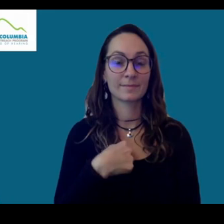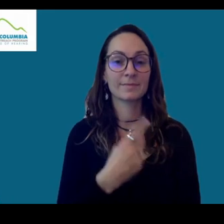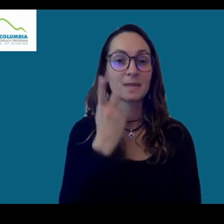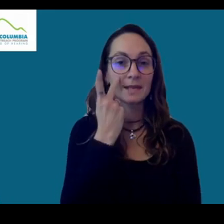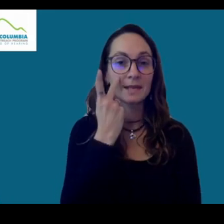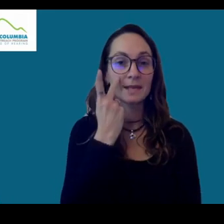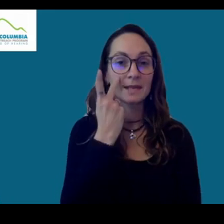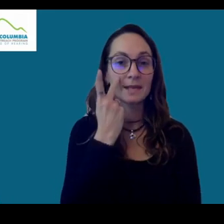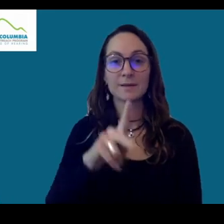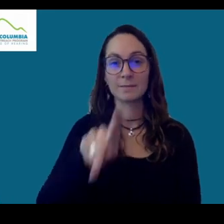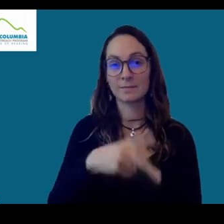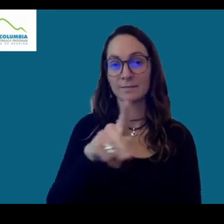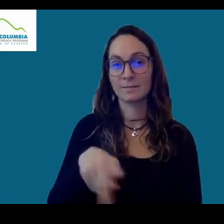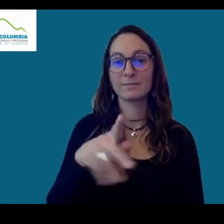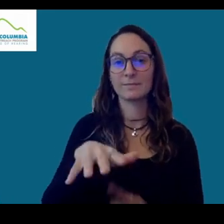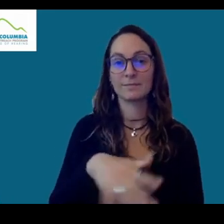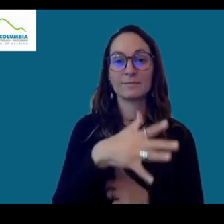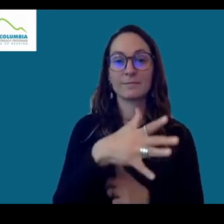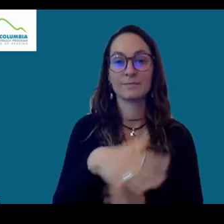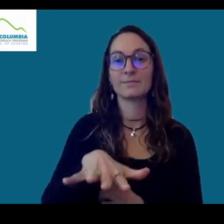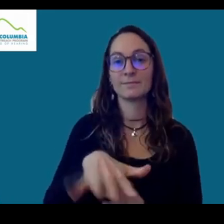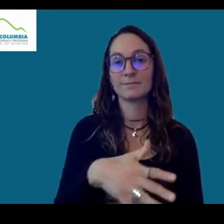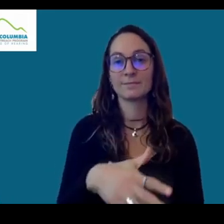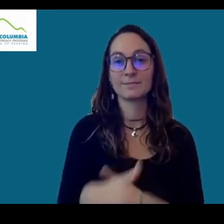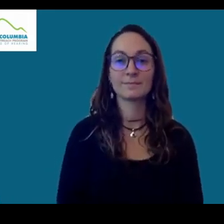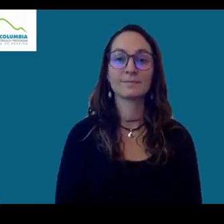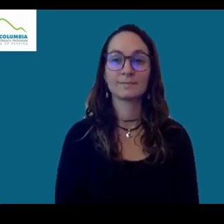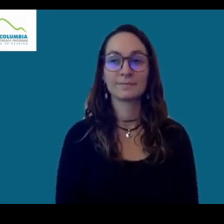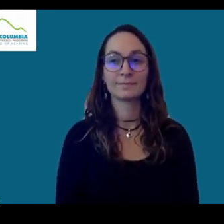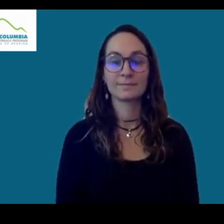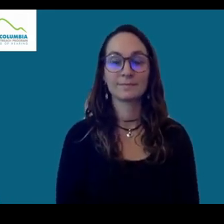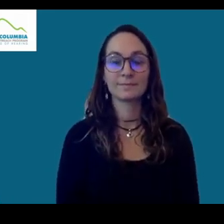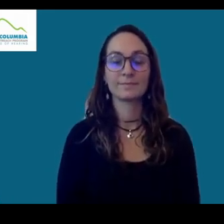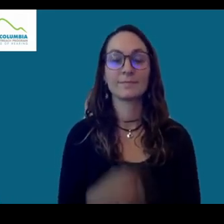I see the purple leaf.